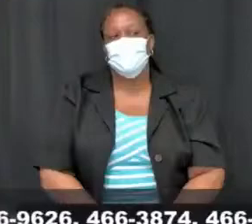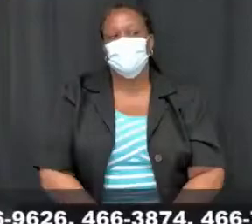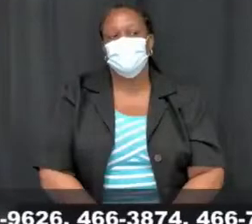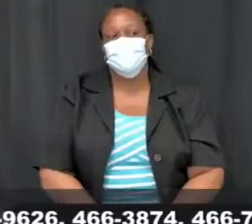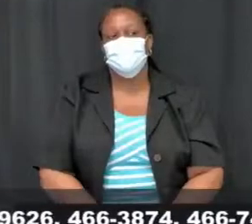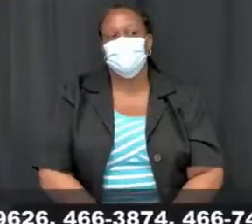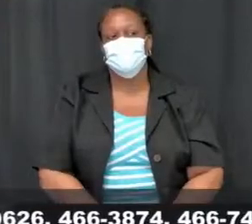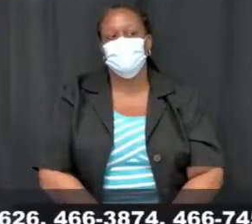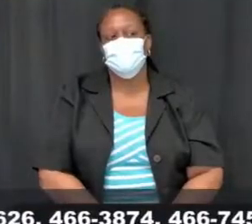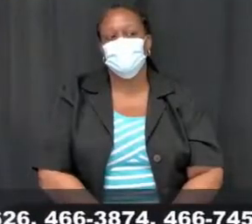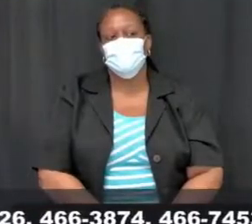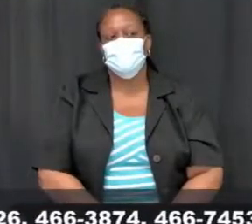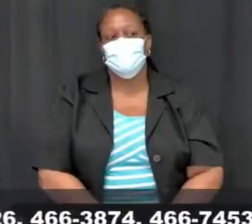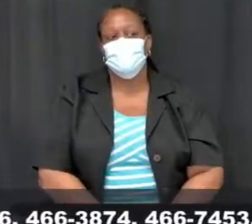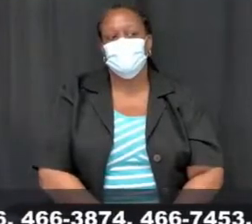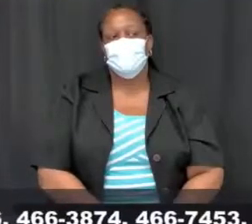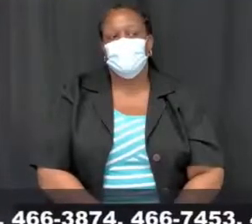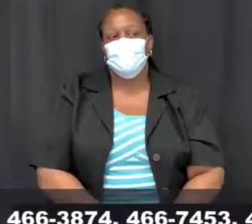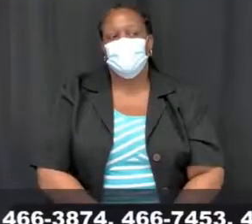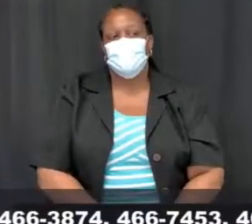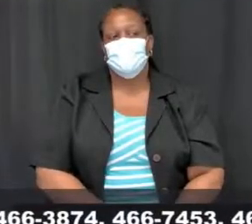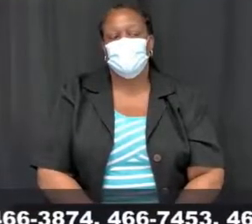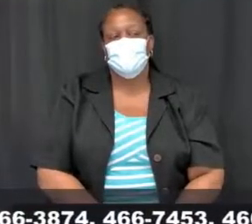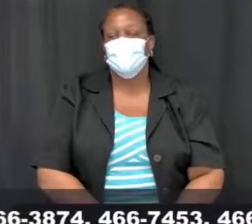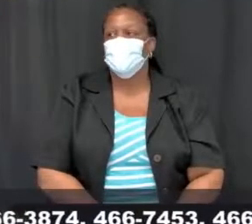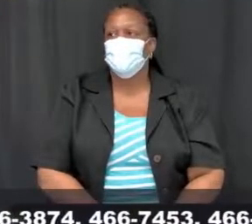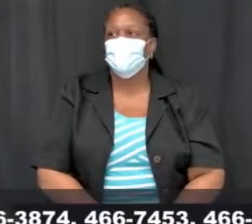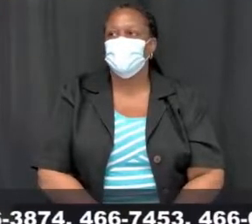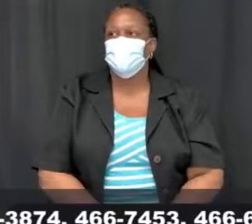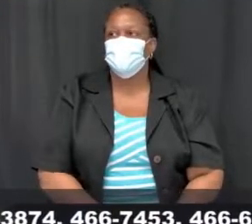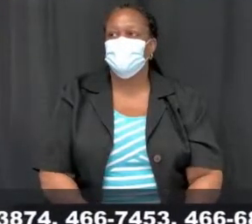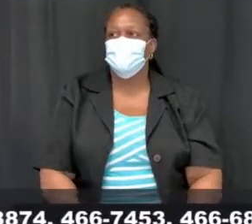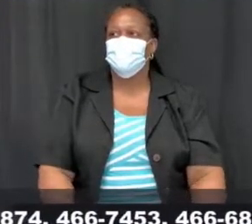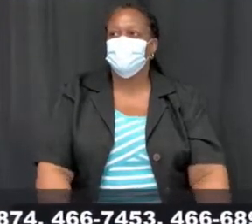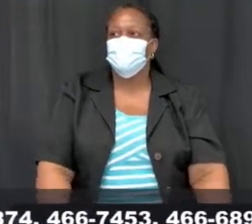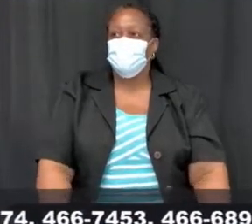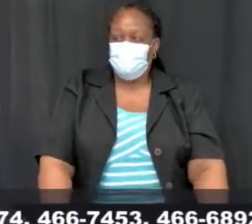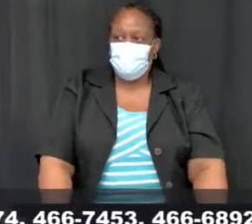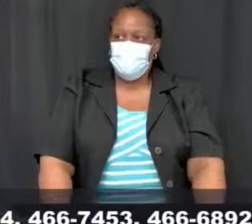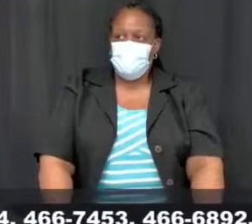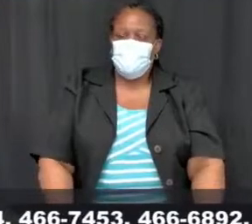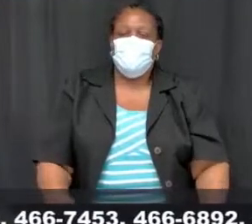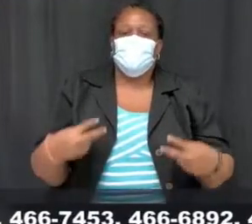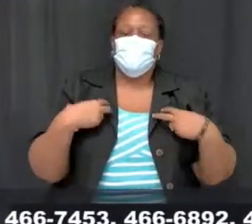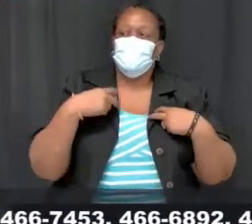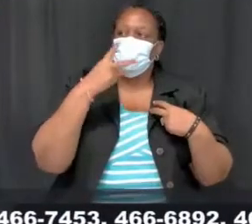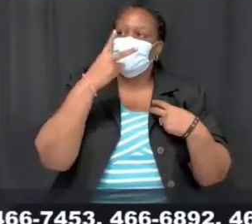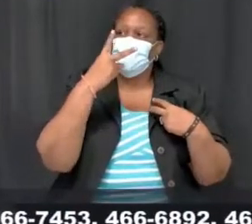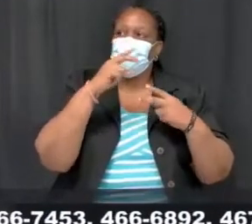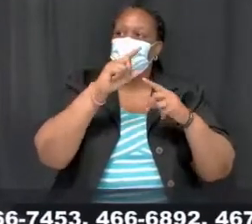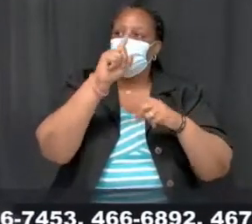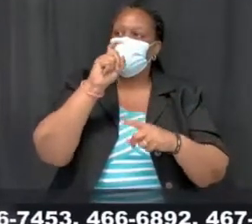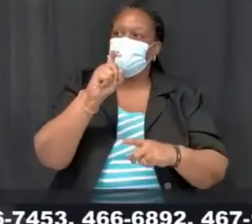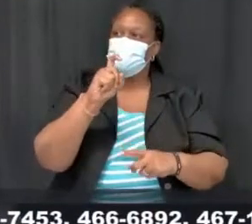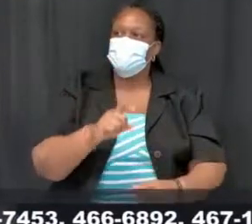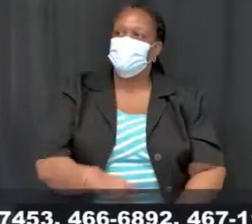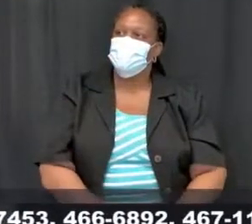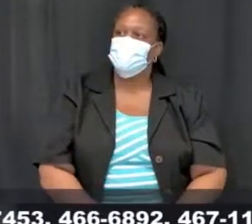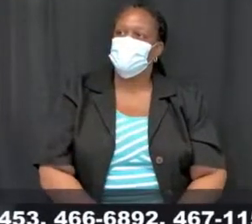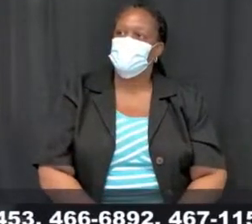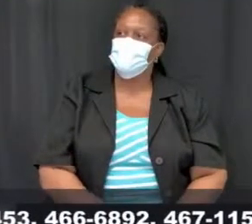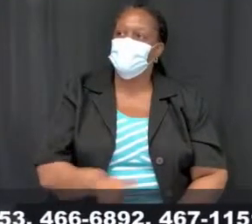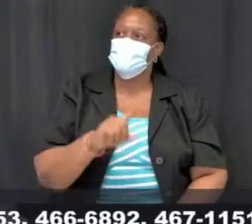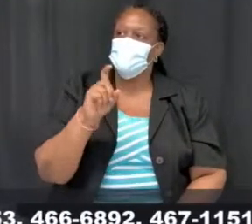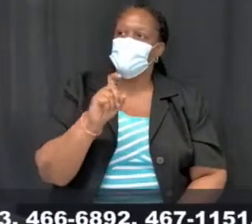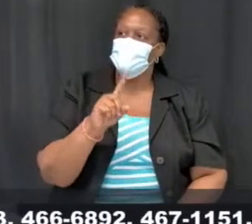Thank you, Dr. Wilkinson. These two questions are from WIN